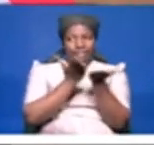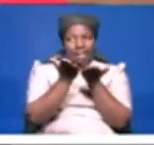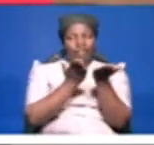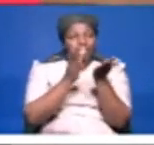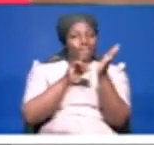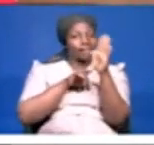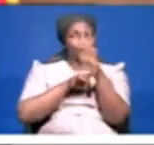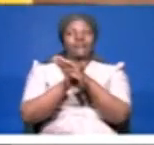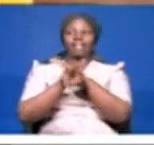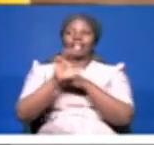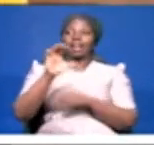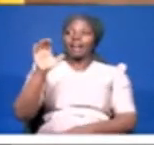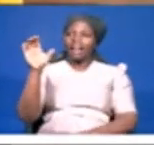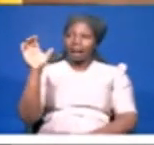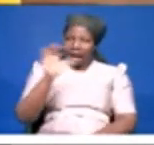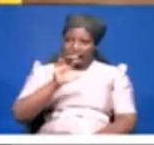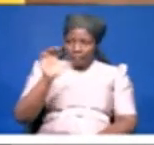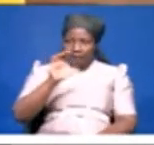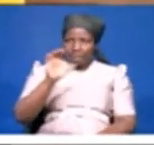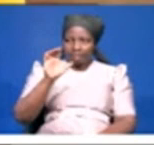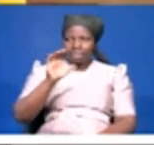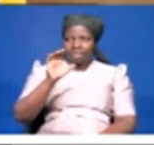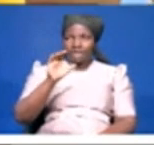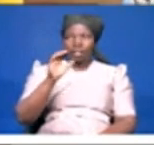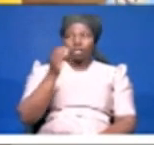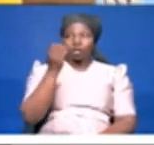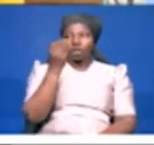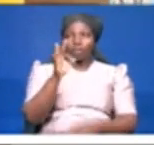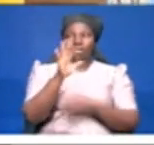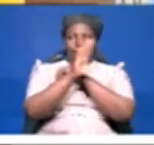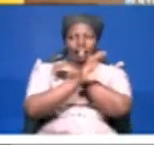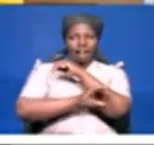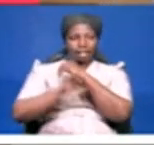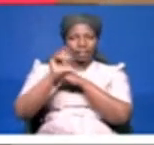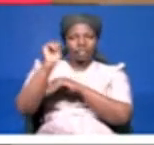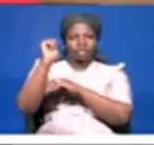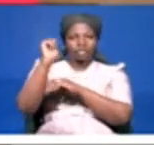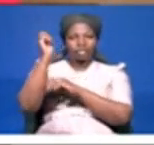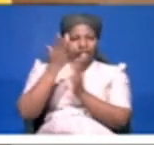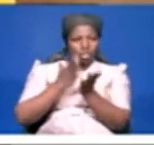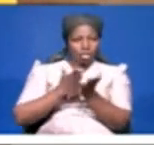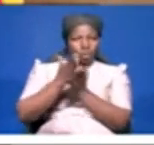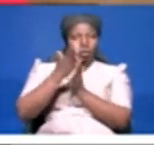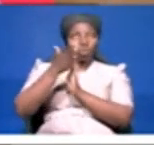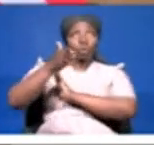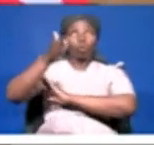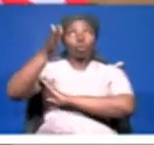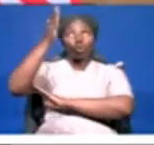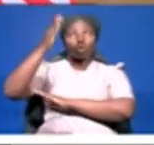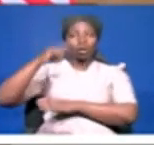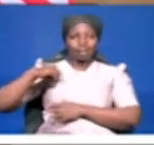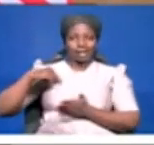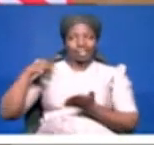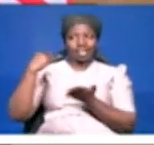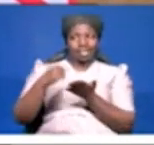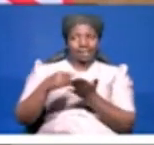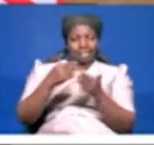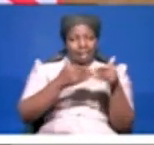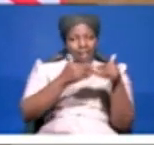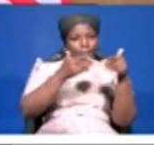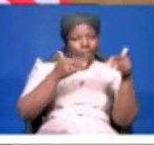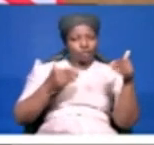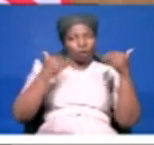cabinet of the Republic of Kenya by God's grace. And before I do that,